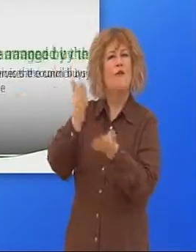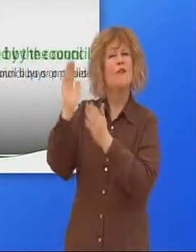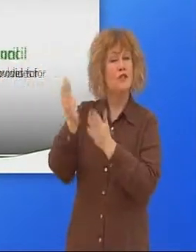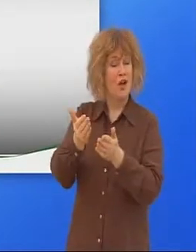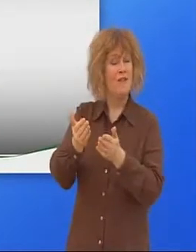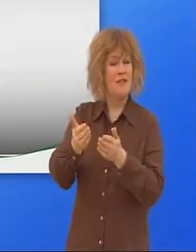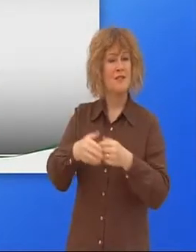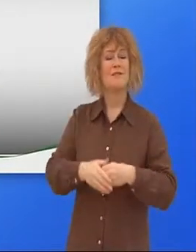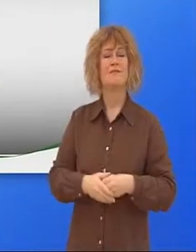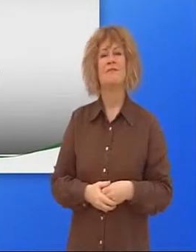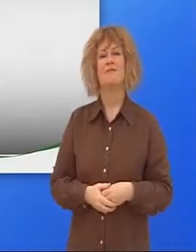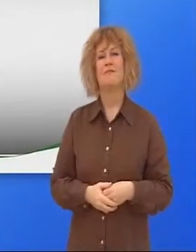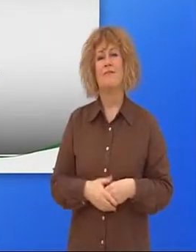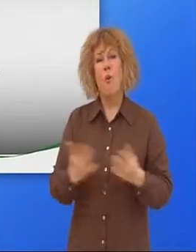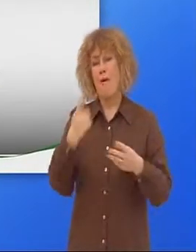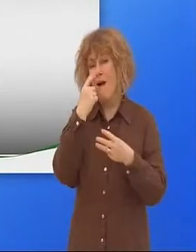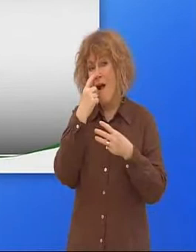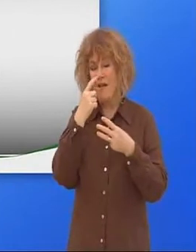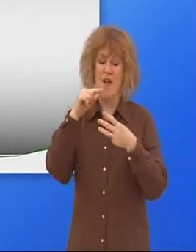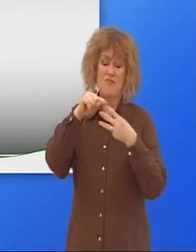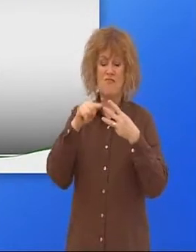a service arranged by the council,